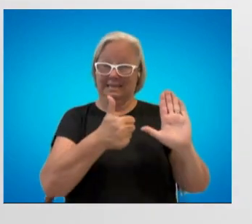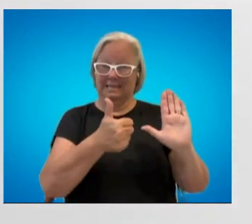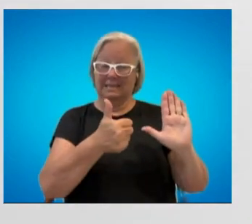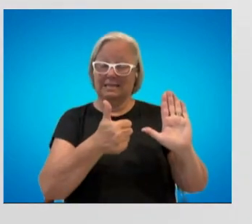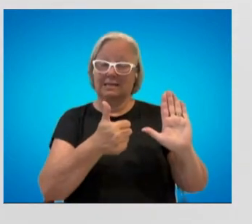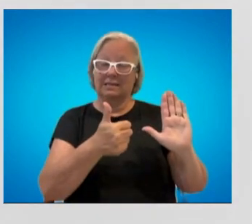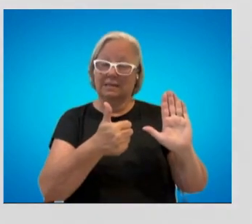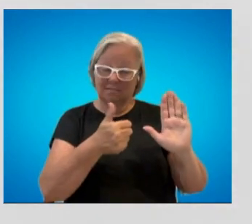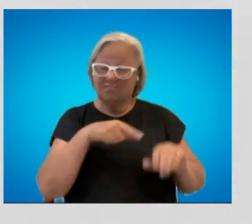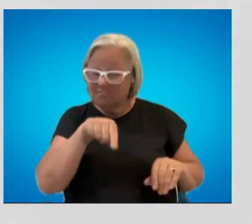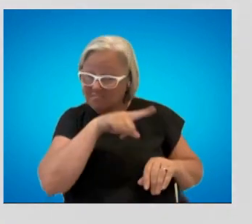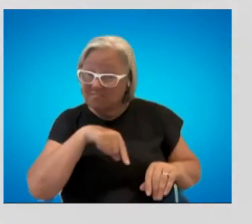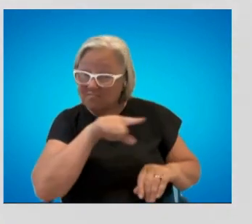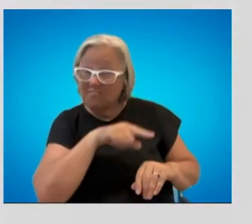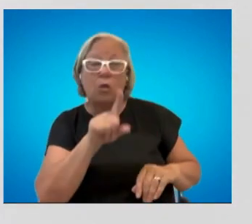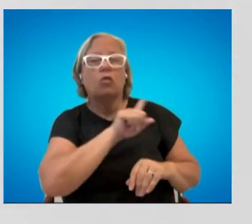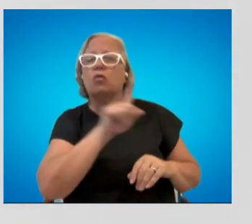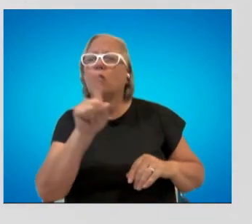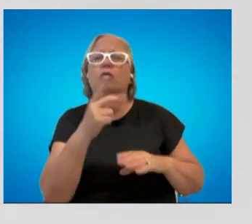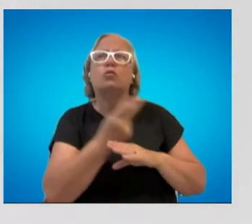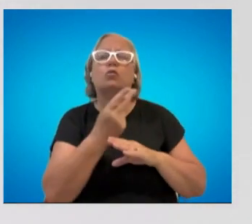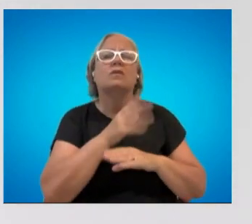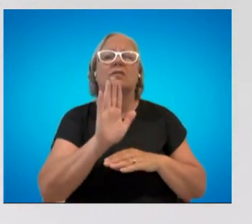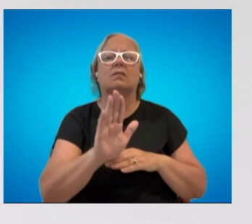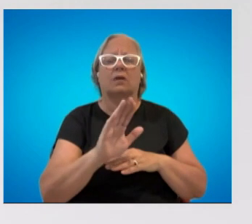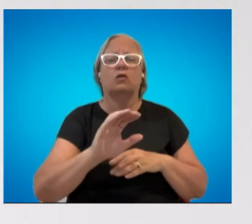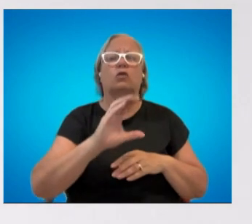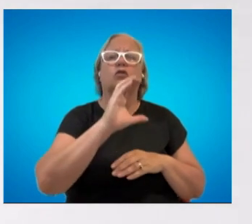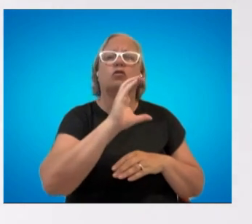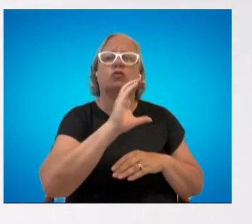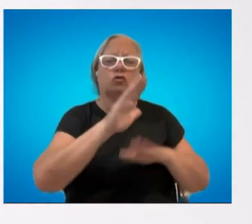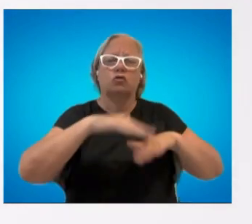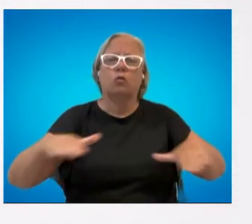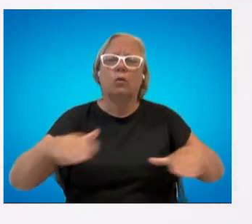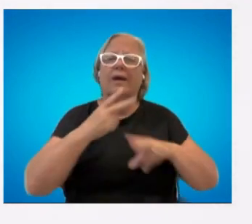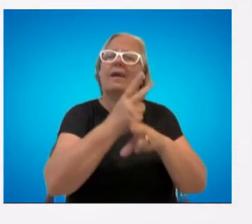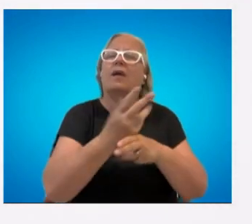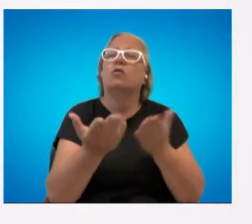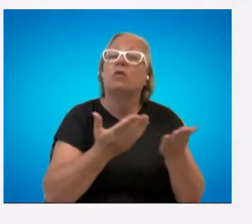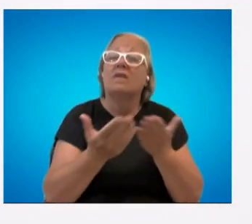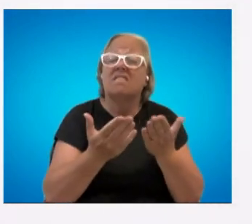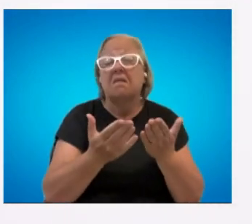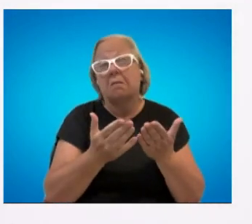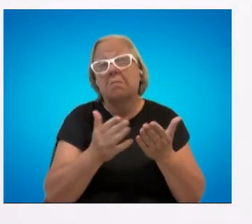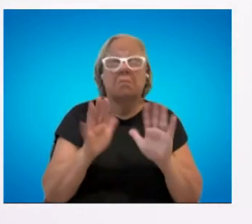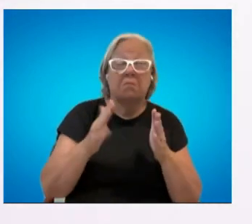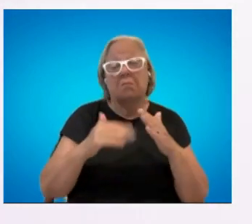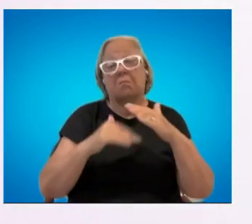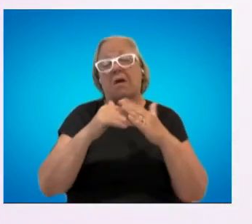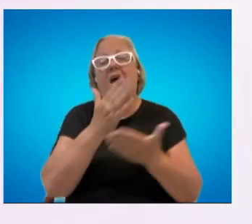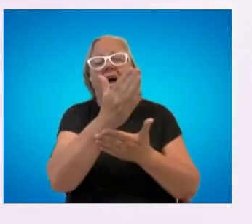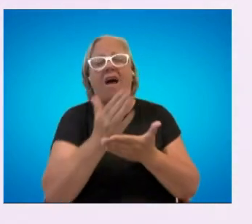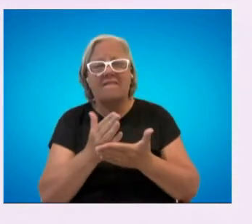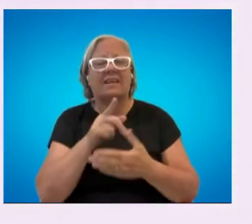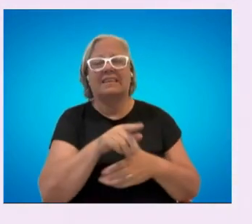do not use the child care services, nearly half of them is caring for more than 10 hours a day.